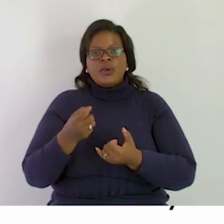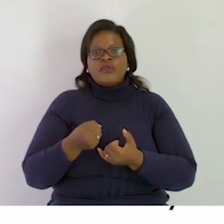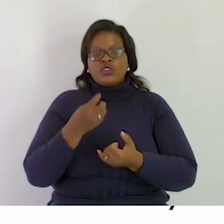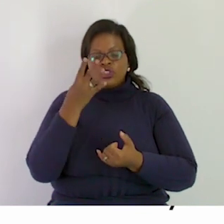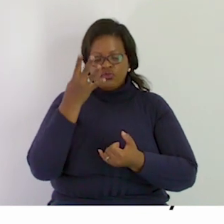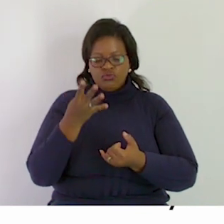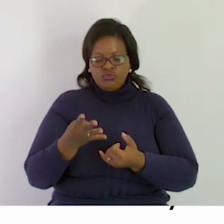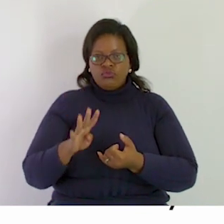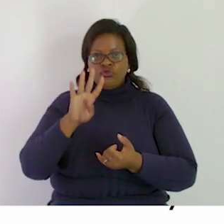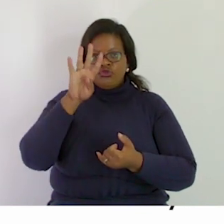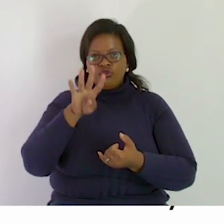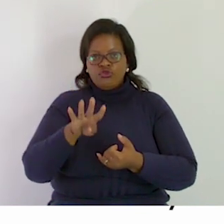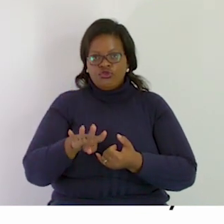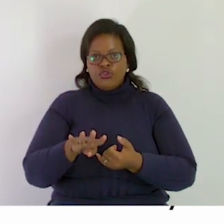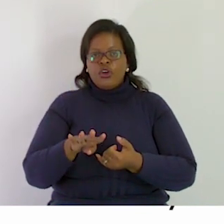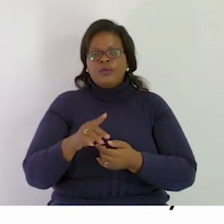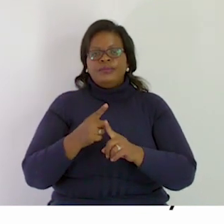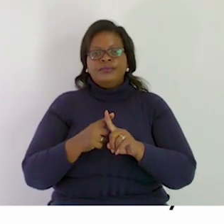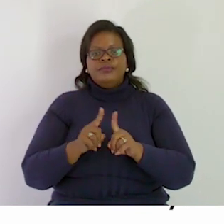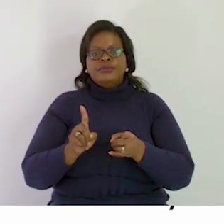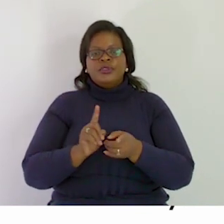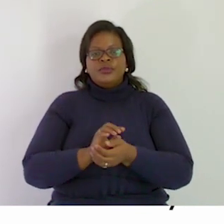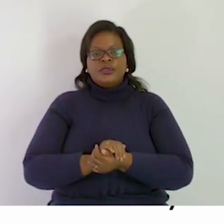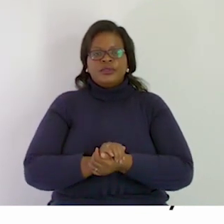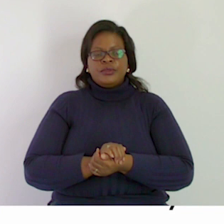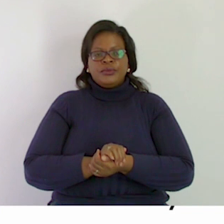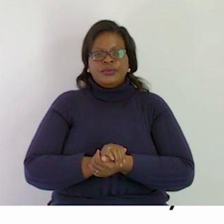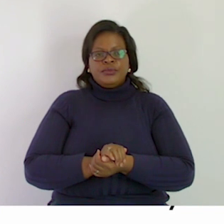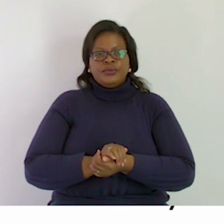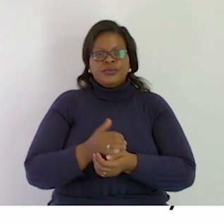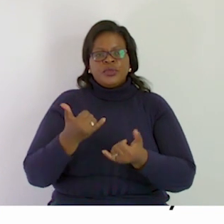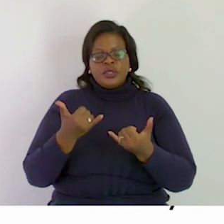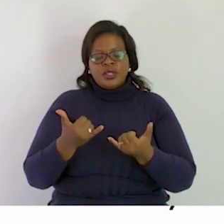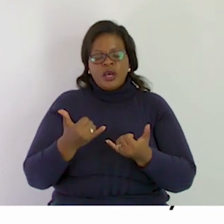different. Now, one of the key things that I want to give you is this.